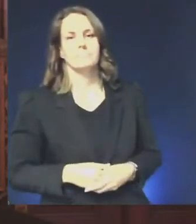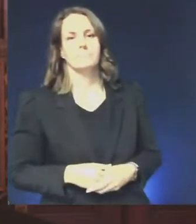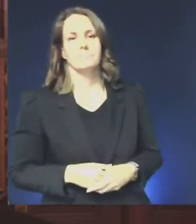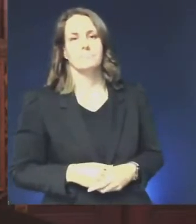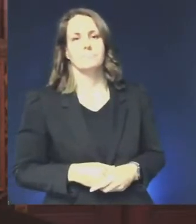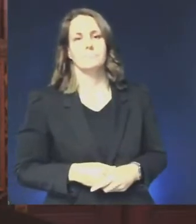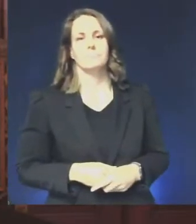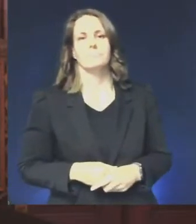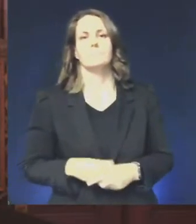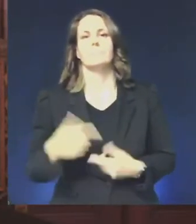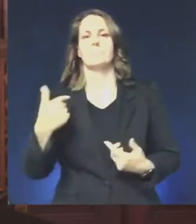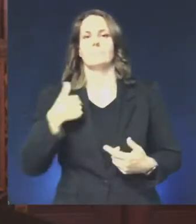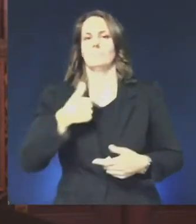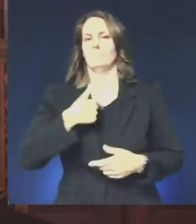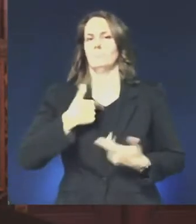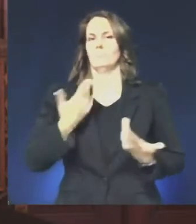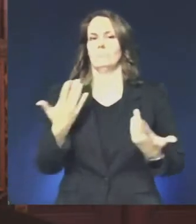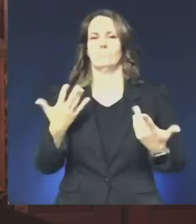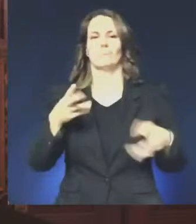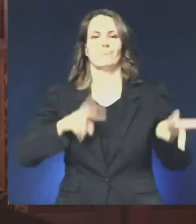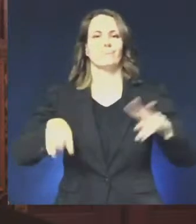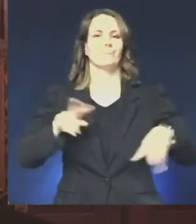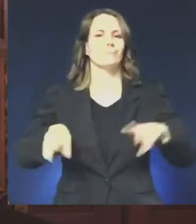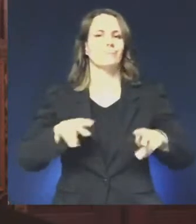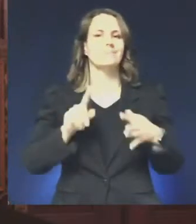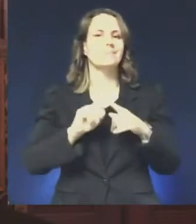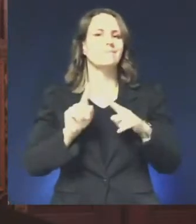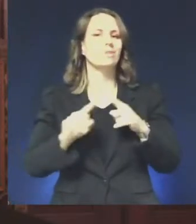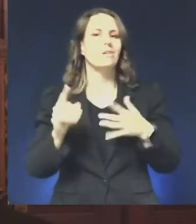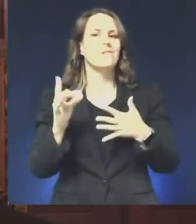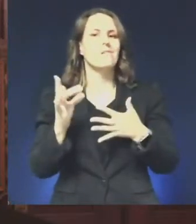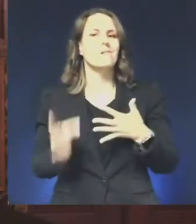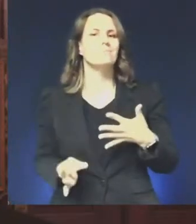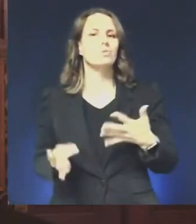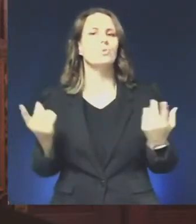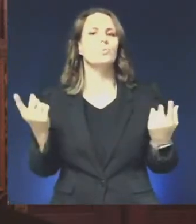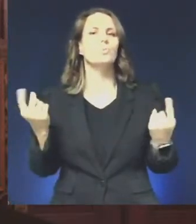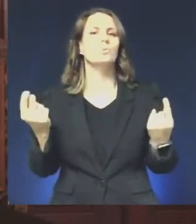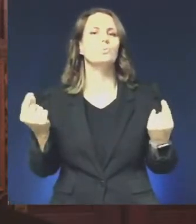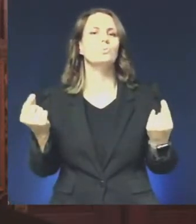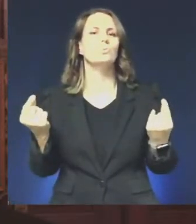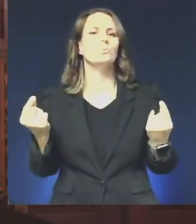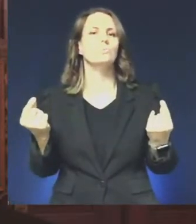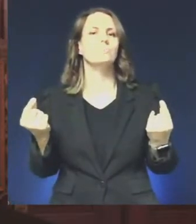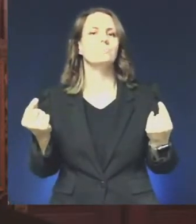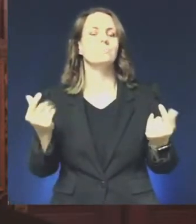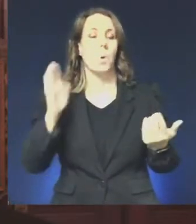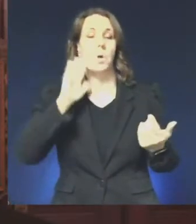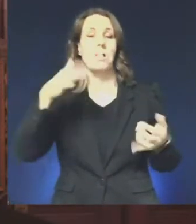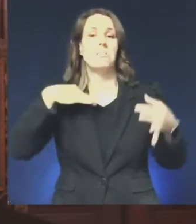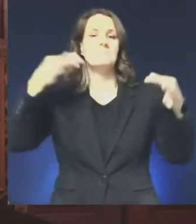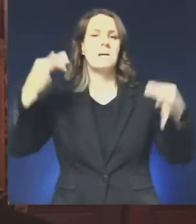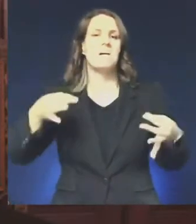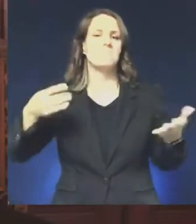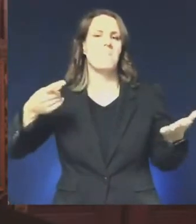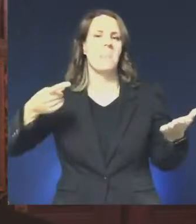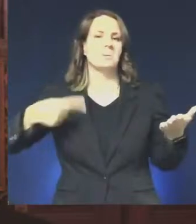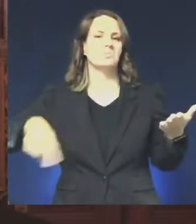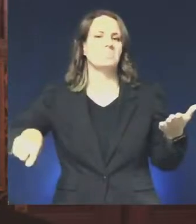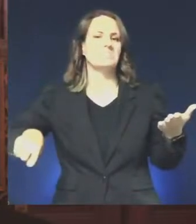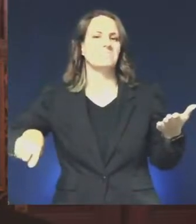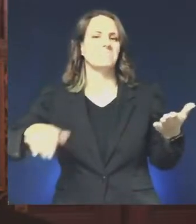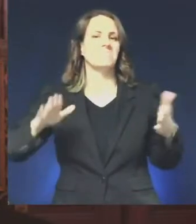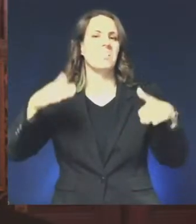decision within the next week. Sometime next week, we'll be making that decision. So we're looking at all options. Clearly,